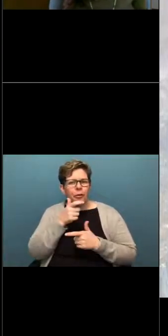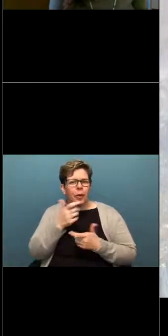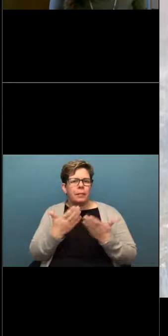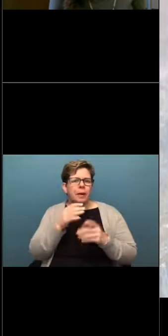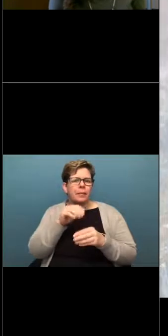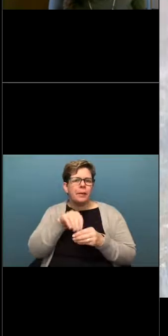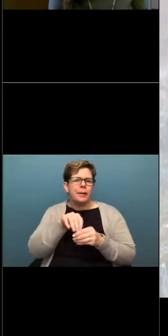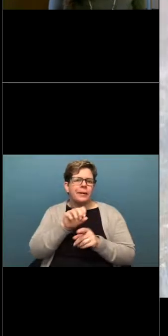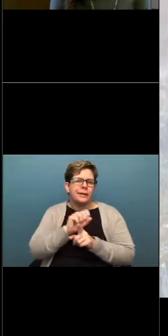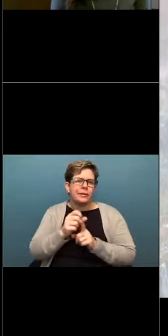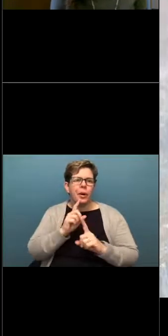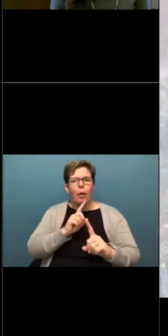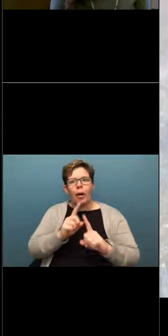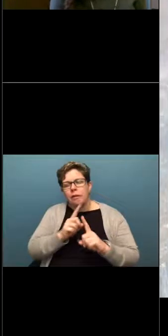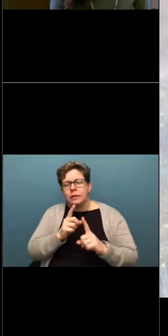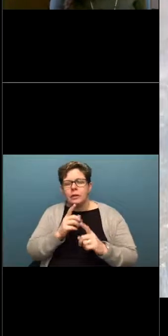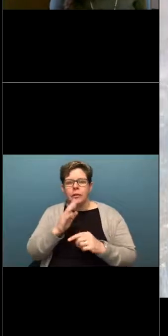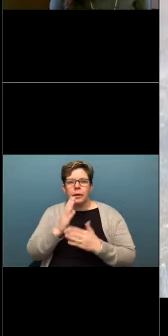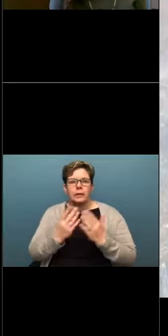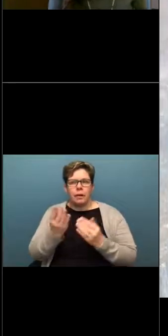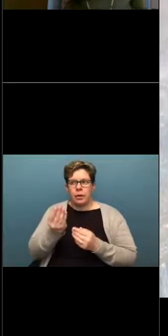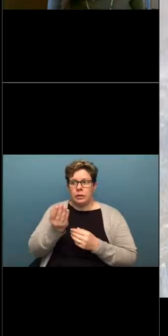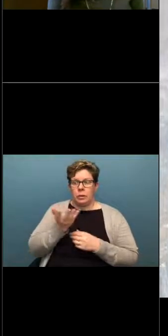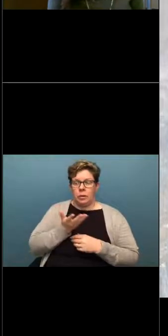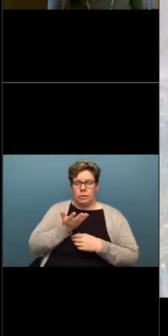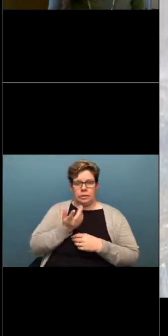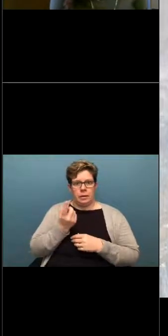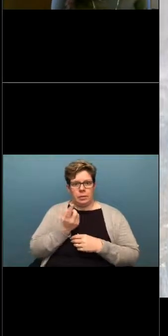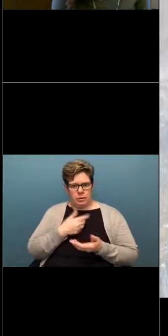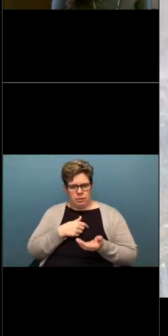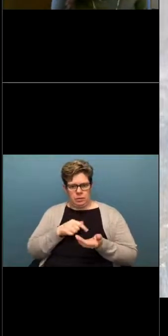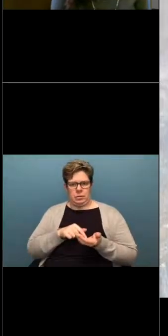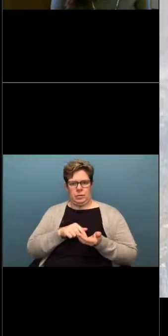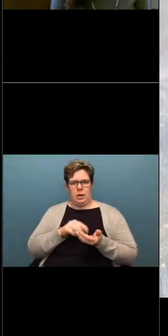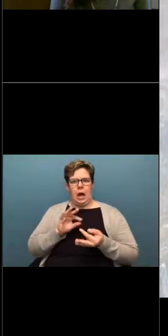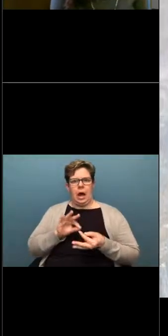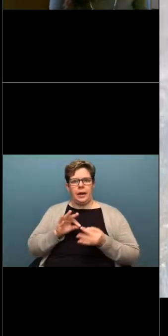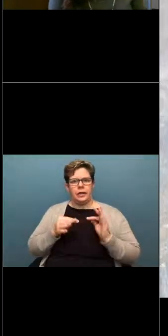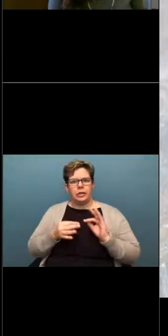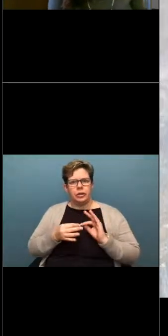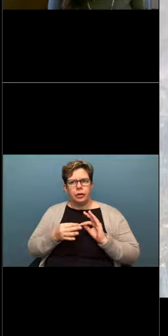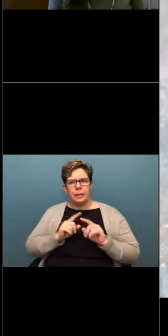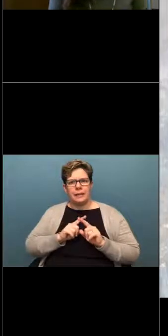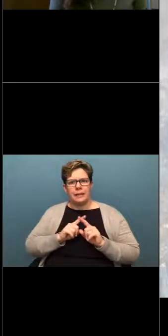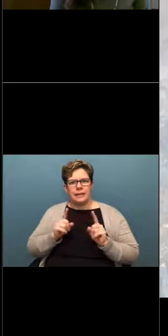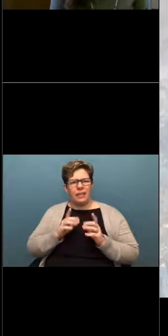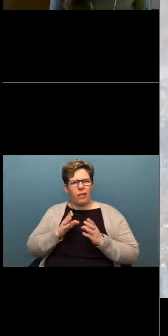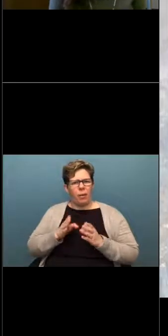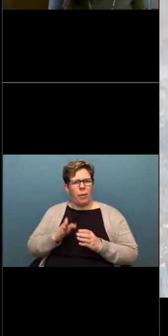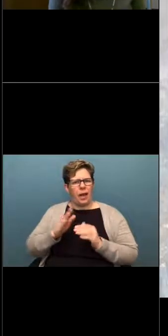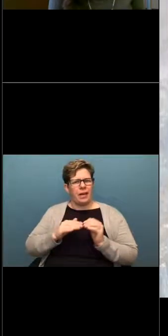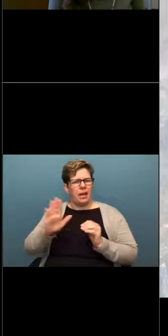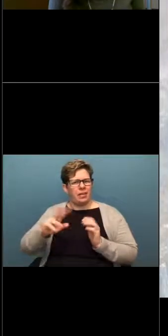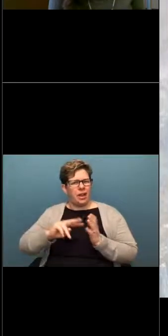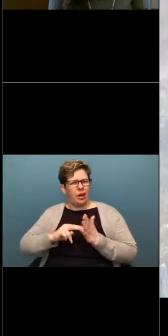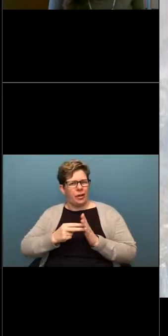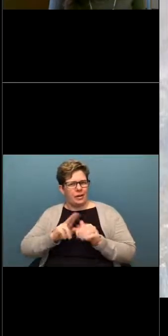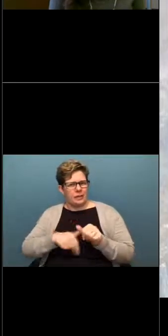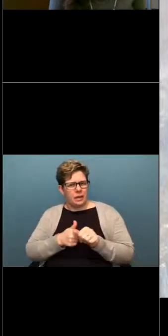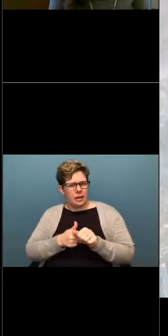or conversations where somebody told you something and you interpret it much differently than what they mean, and it